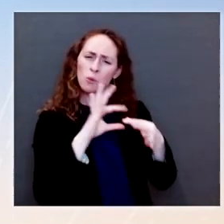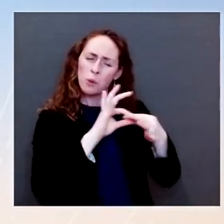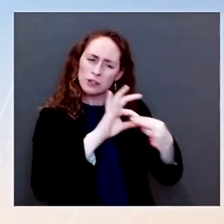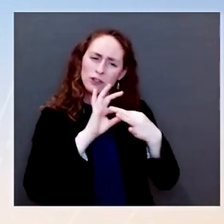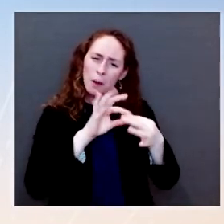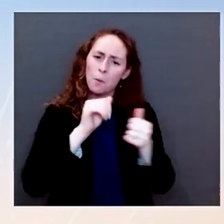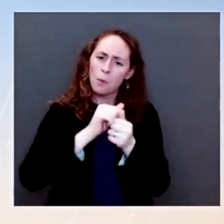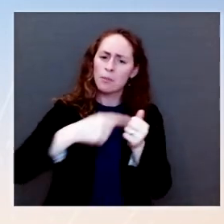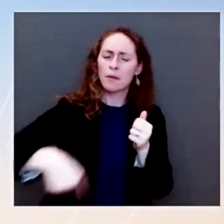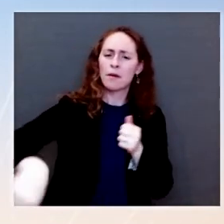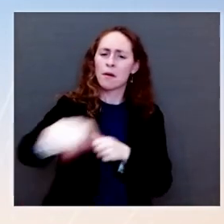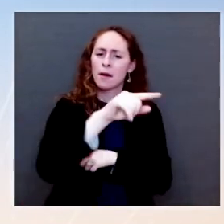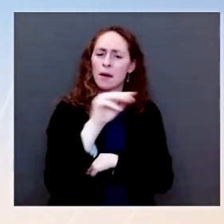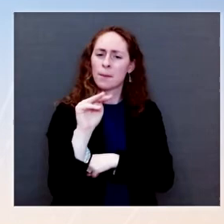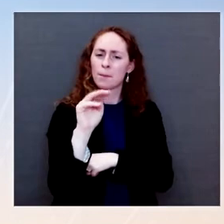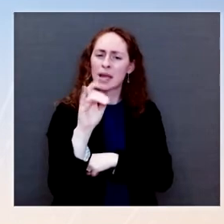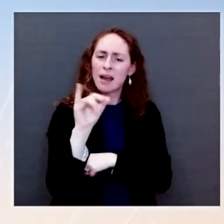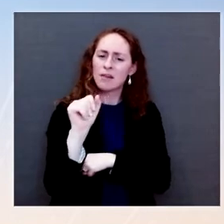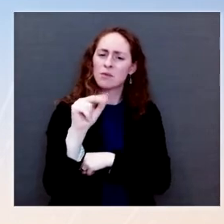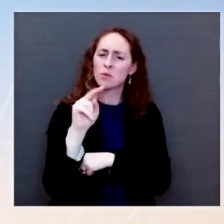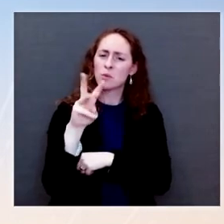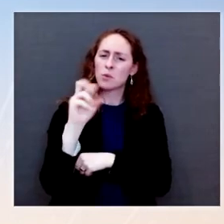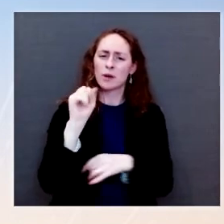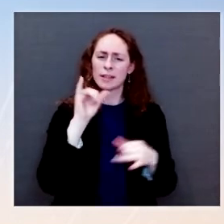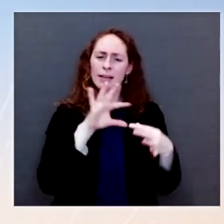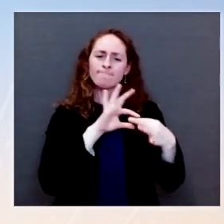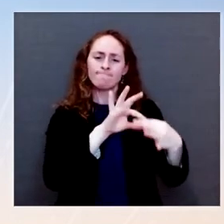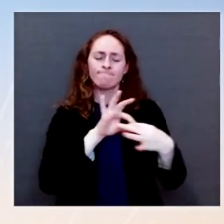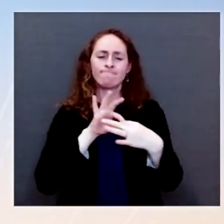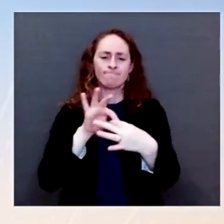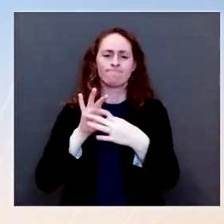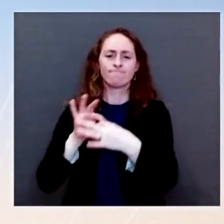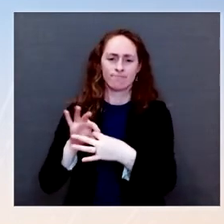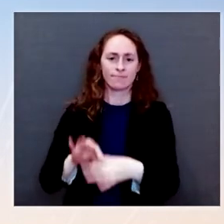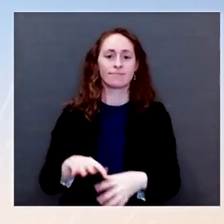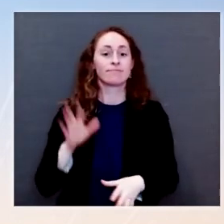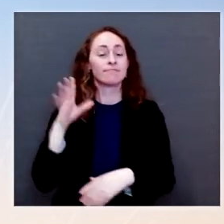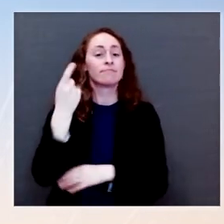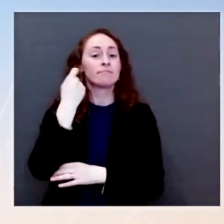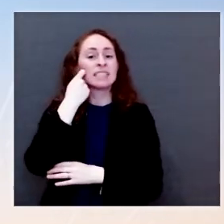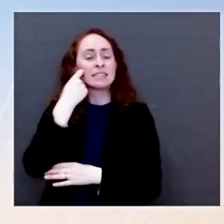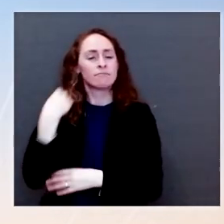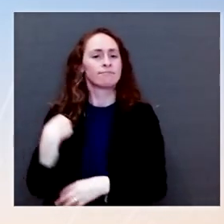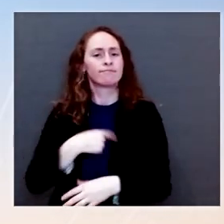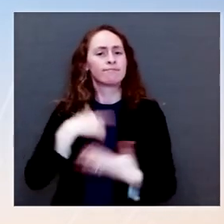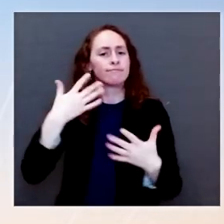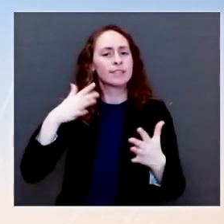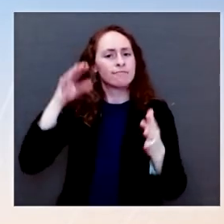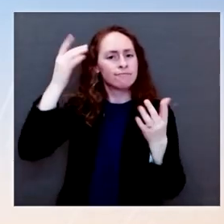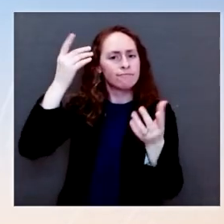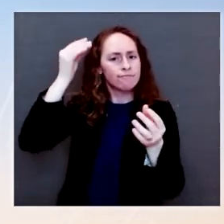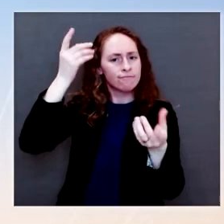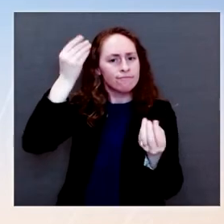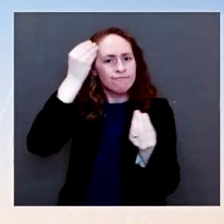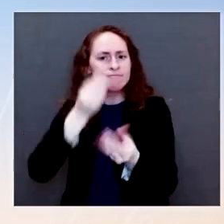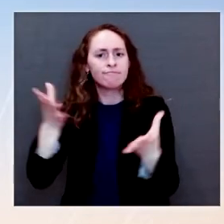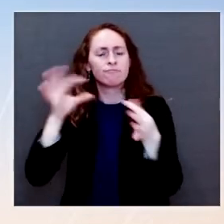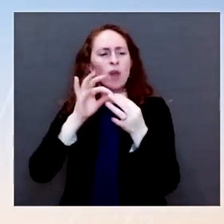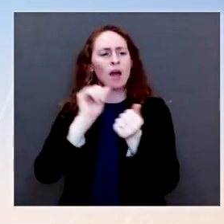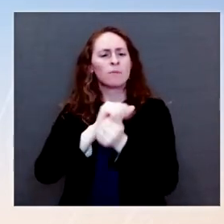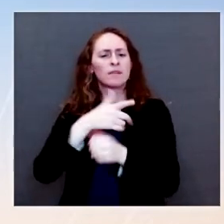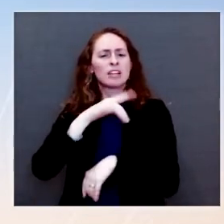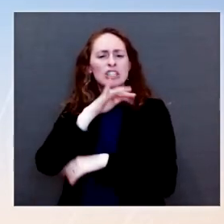too, in advance of the Democracy Summit. So what I was getting at, I think, is, and I think why you were asking, is that